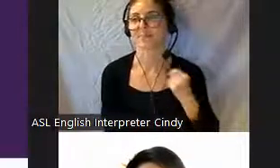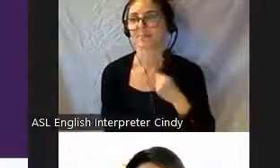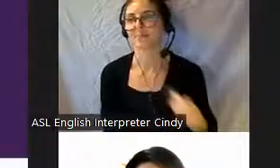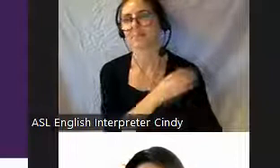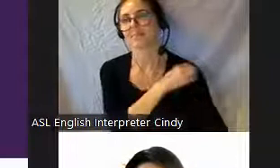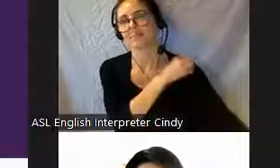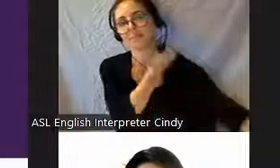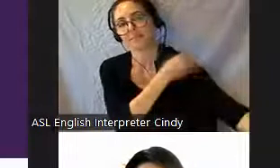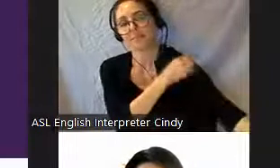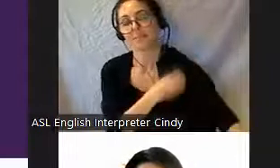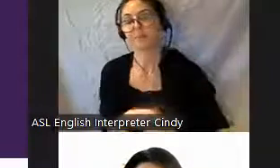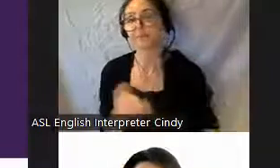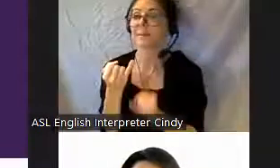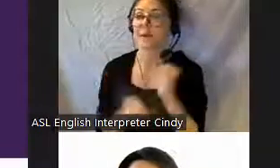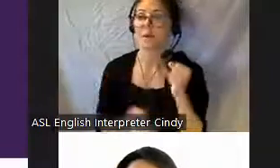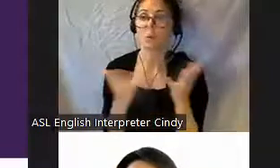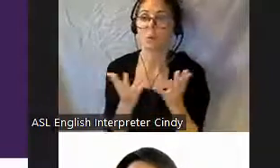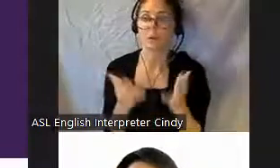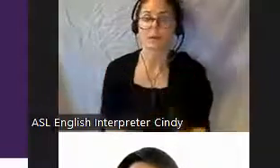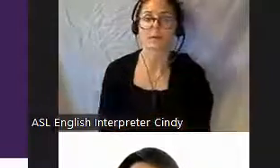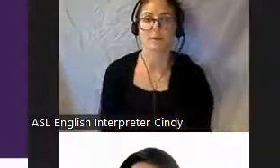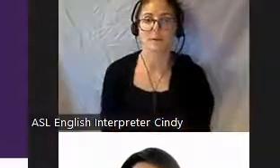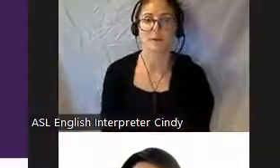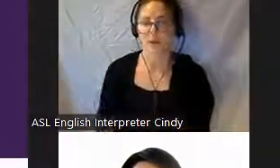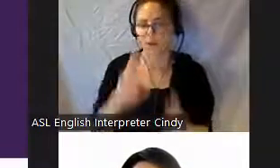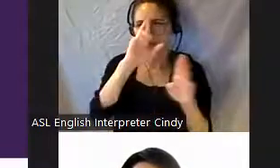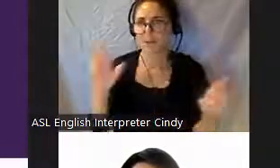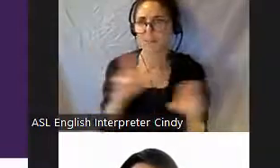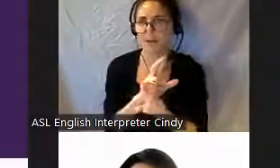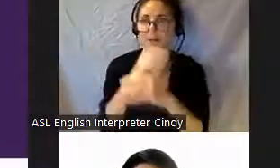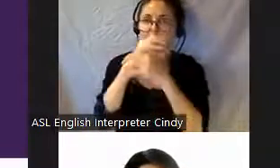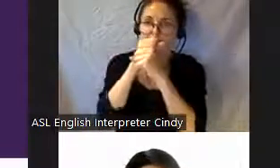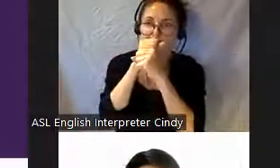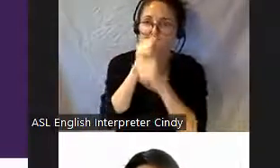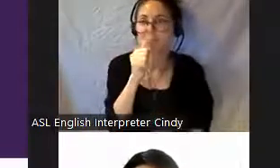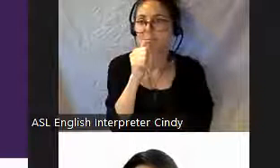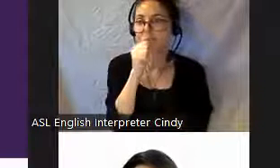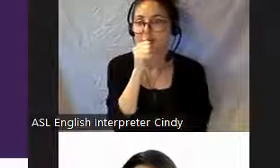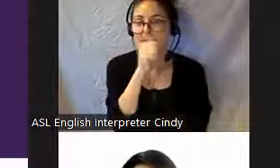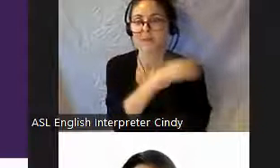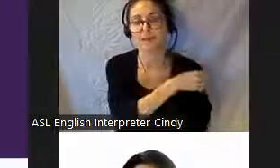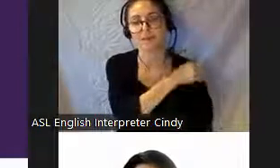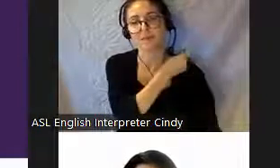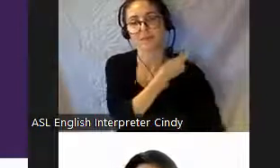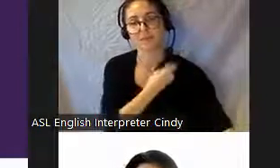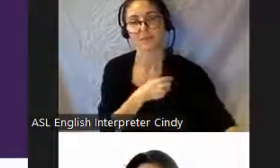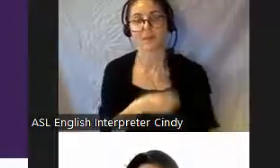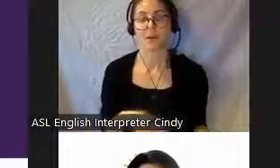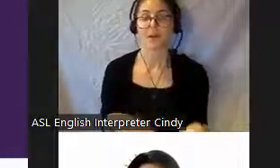And just lastly, we do respect privacy and confidentiality for individuals, as this is a public